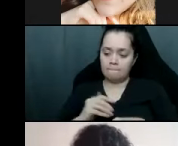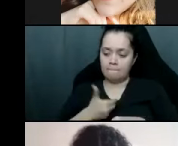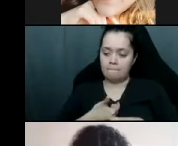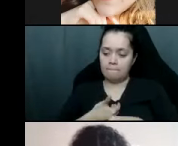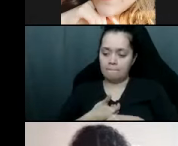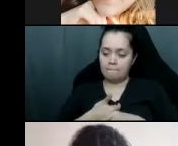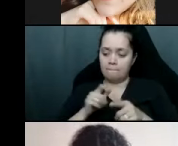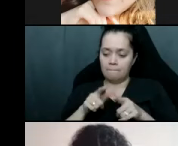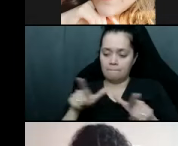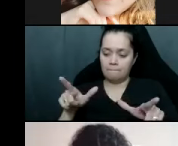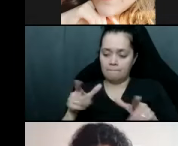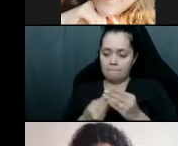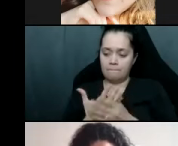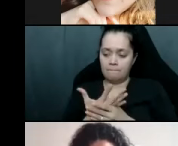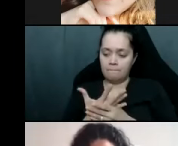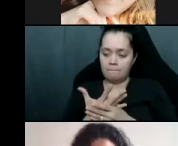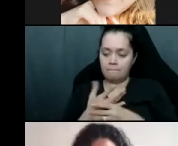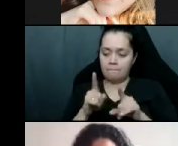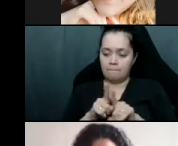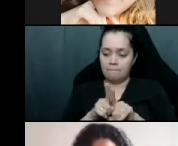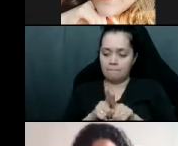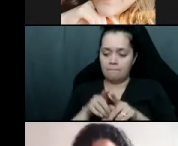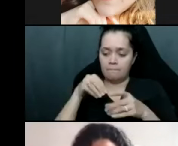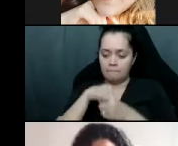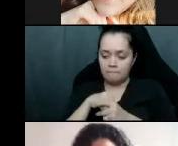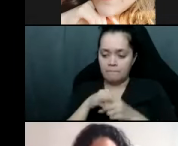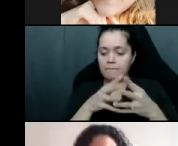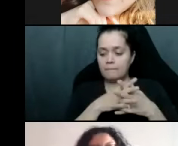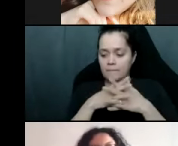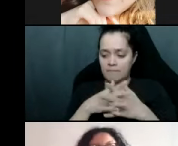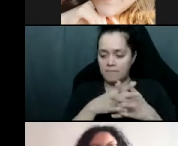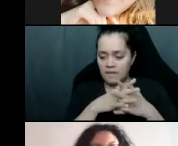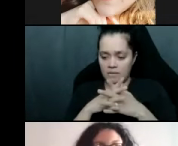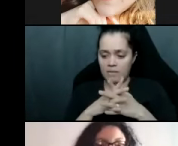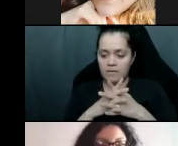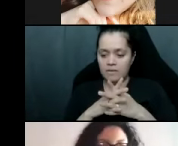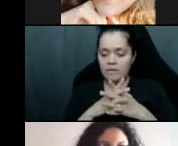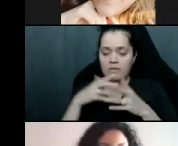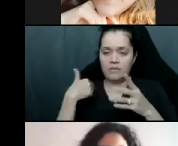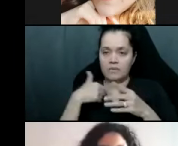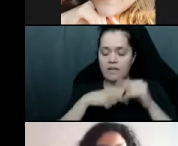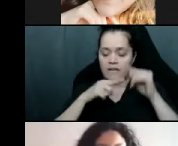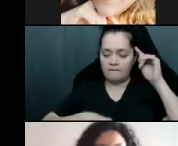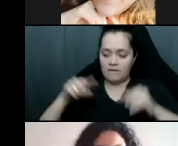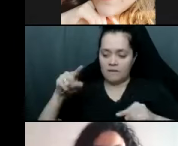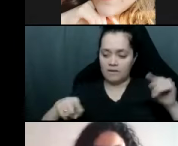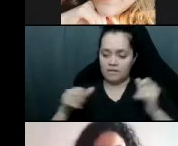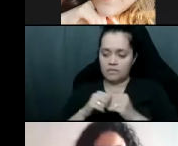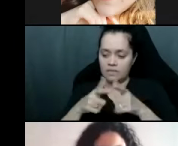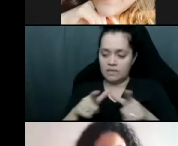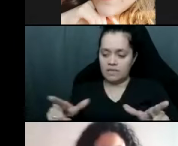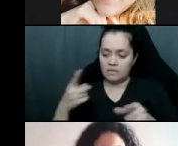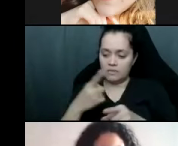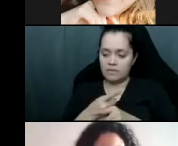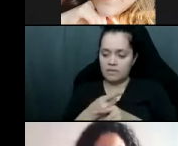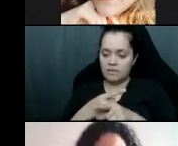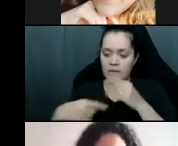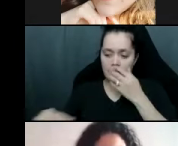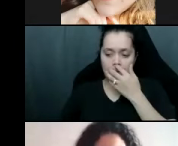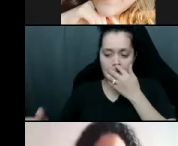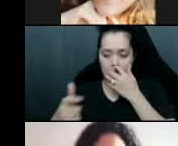evolved. And even within America, we have variation in language, don't we? We have a very